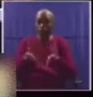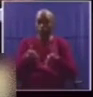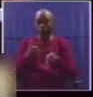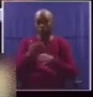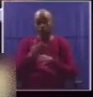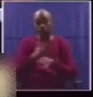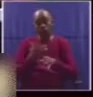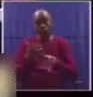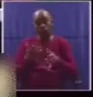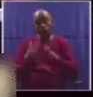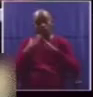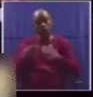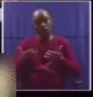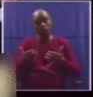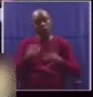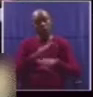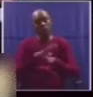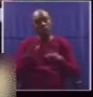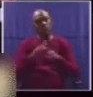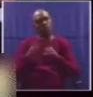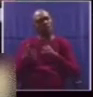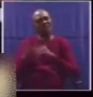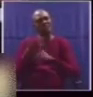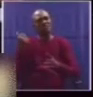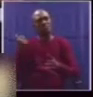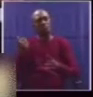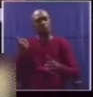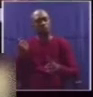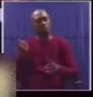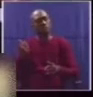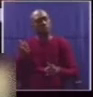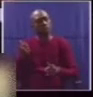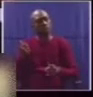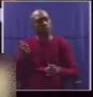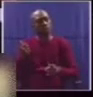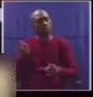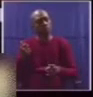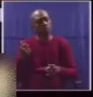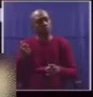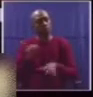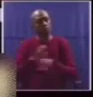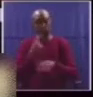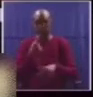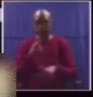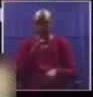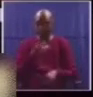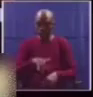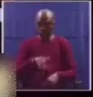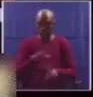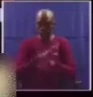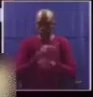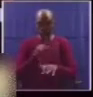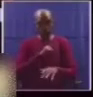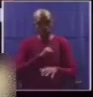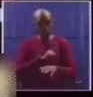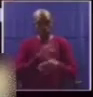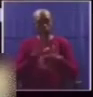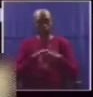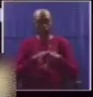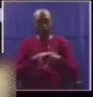House today is not achievable. We state this for the following reason: